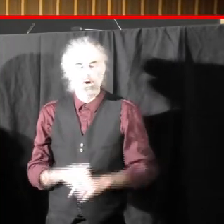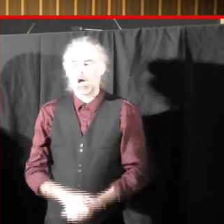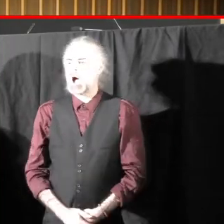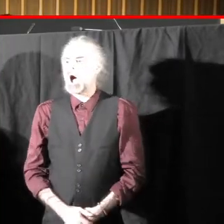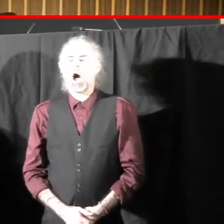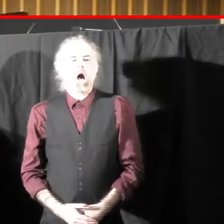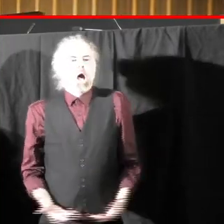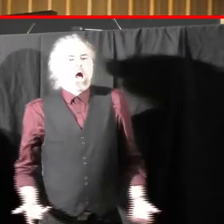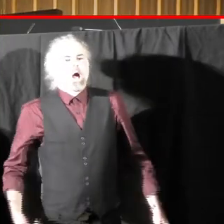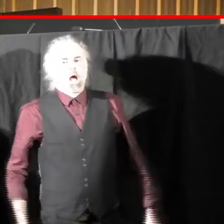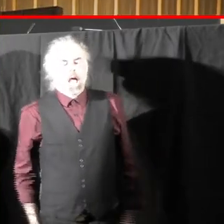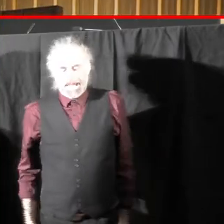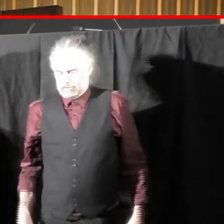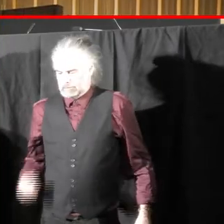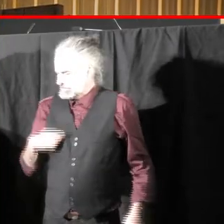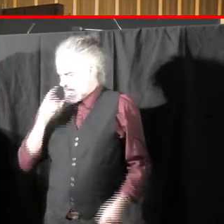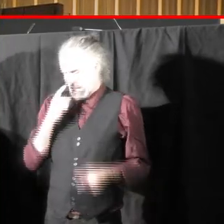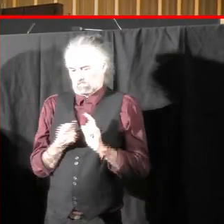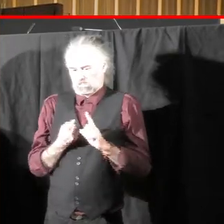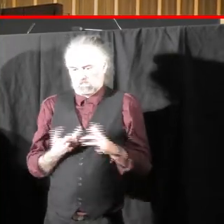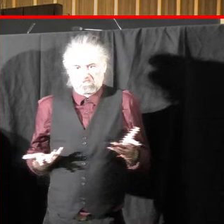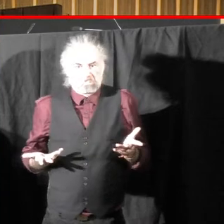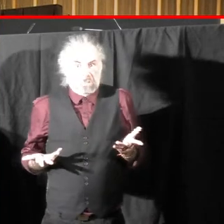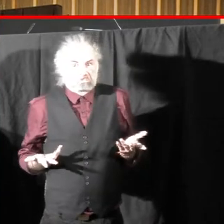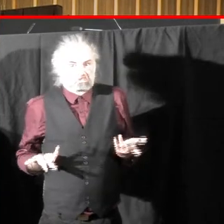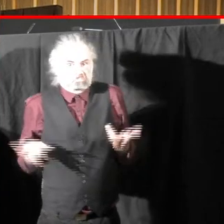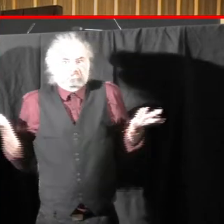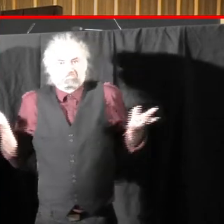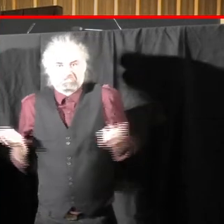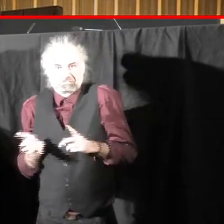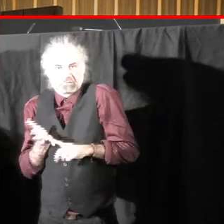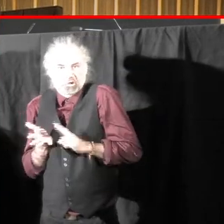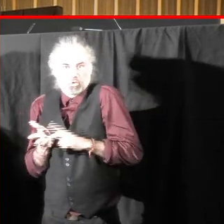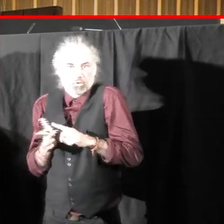email the union.